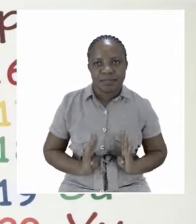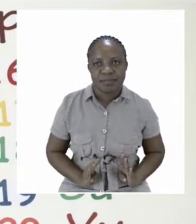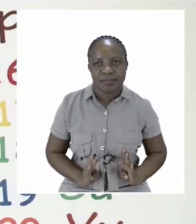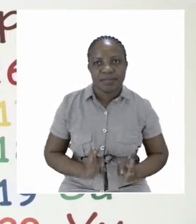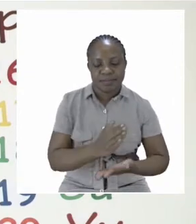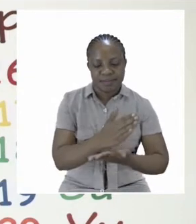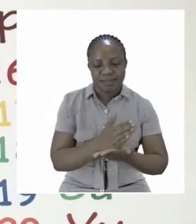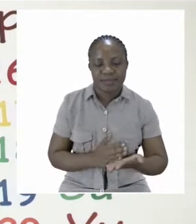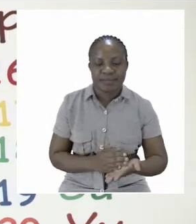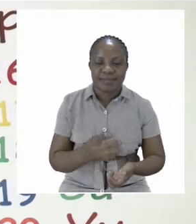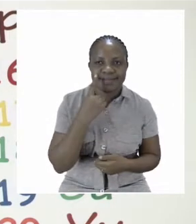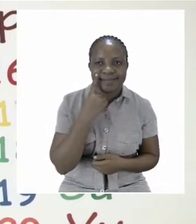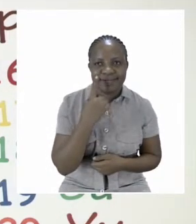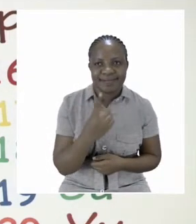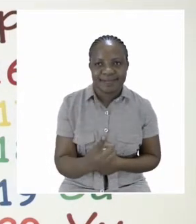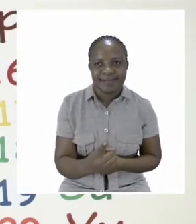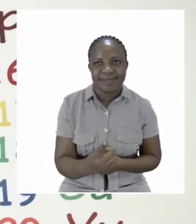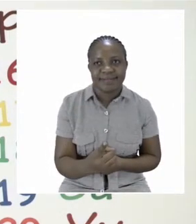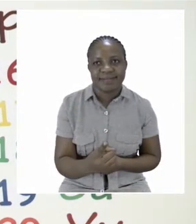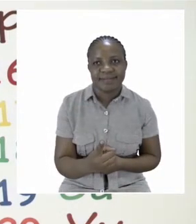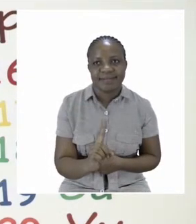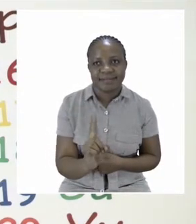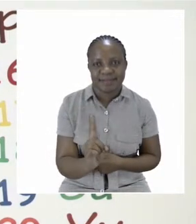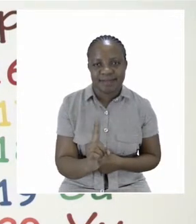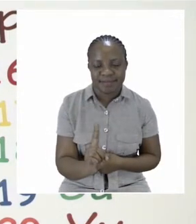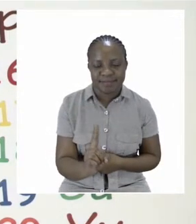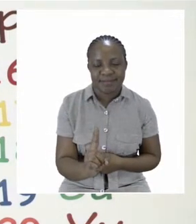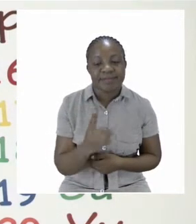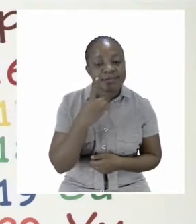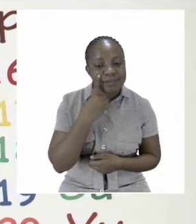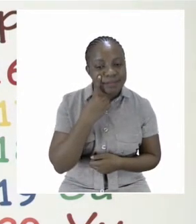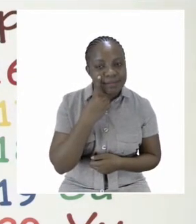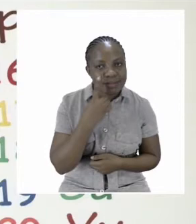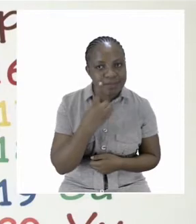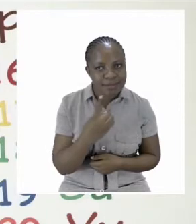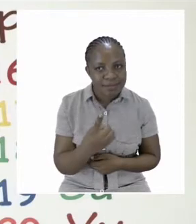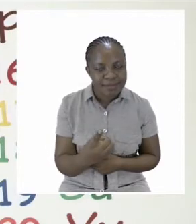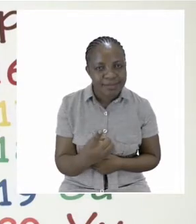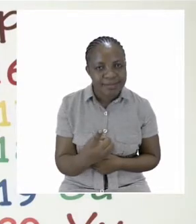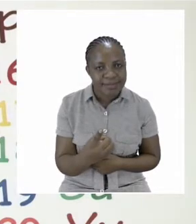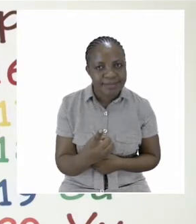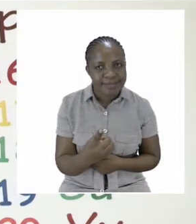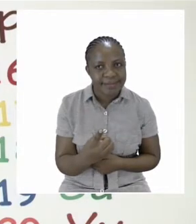What body part can you see? I can see the